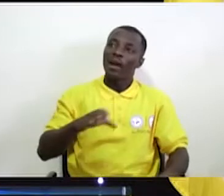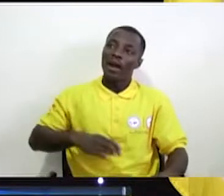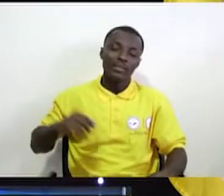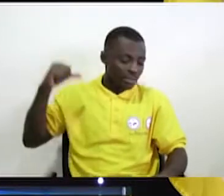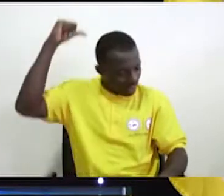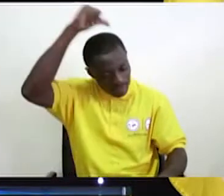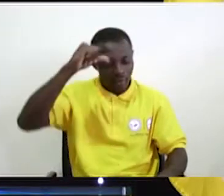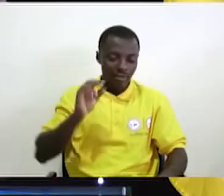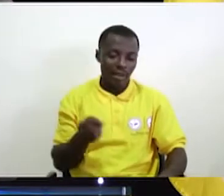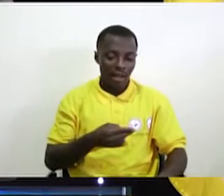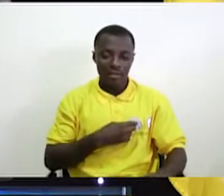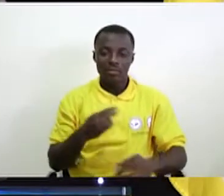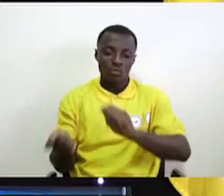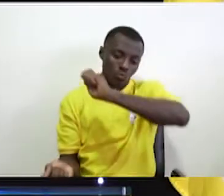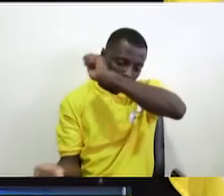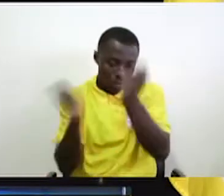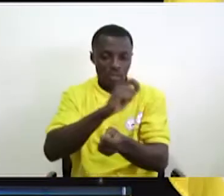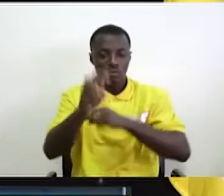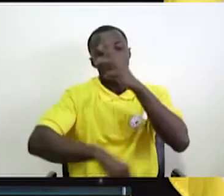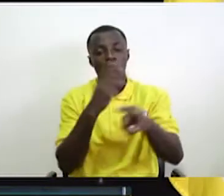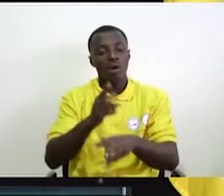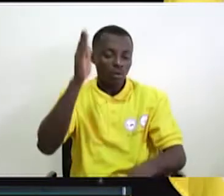to change our worlds.